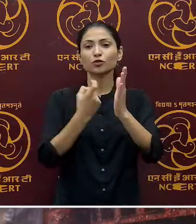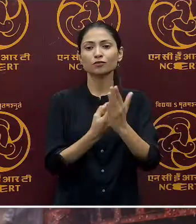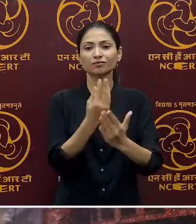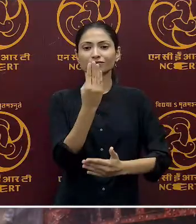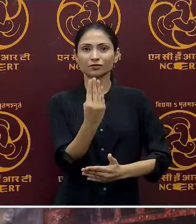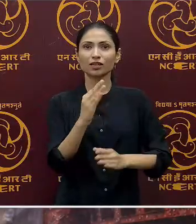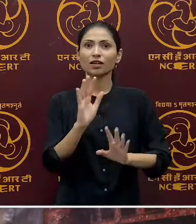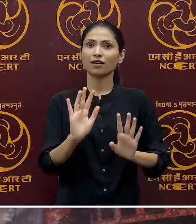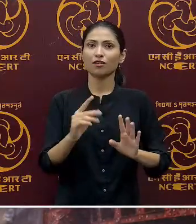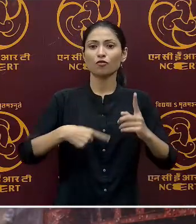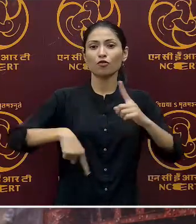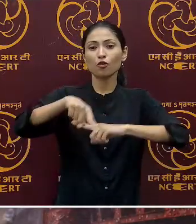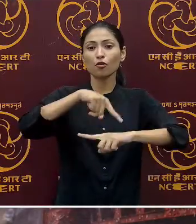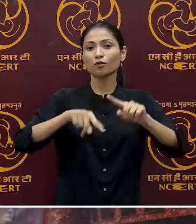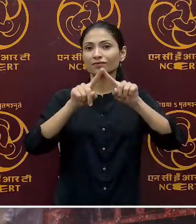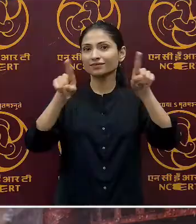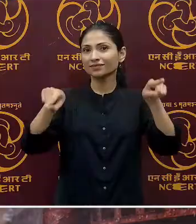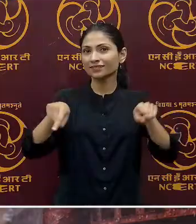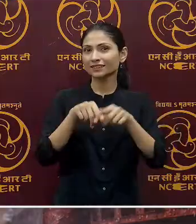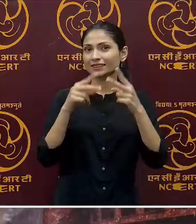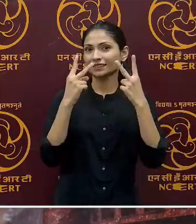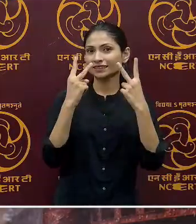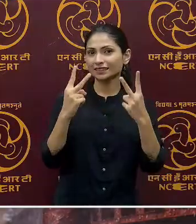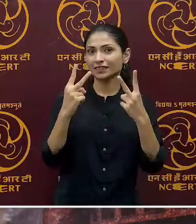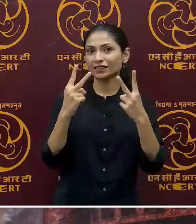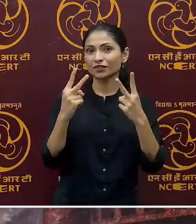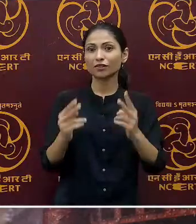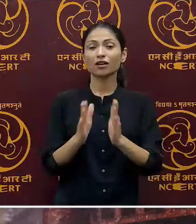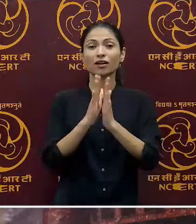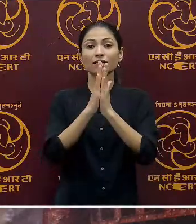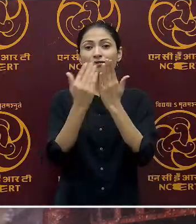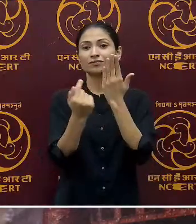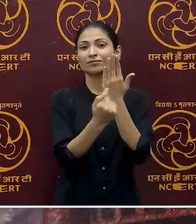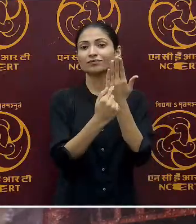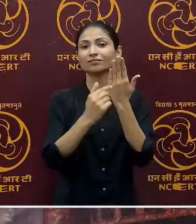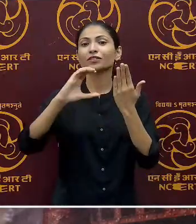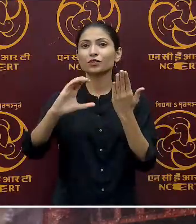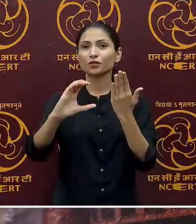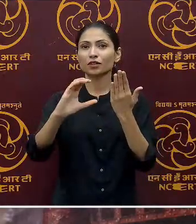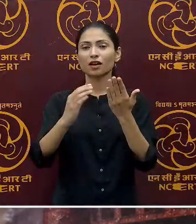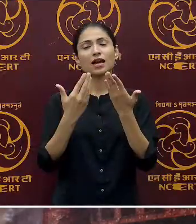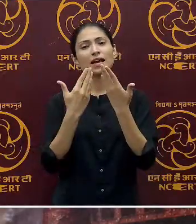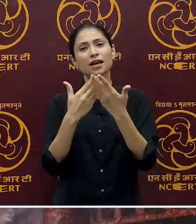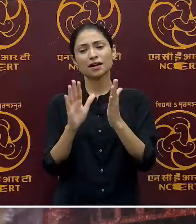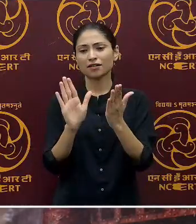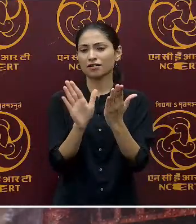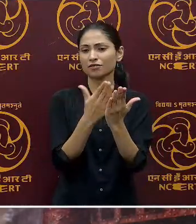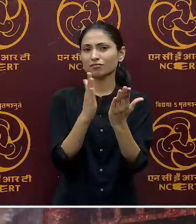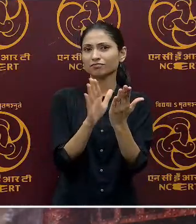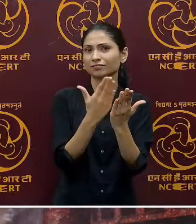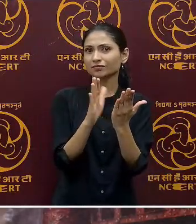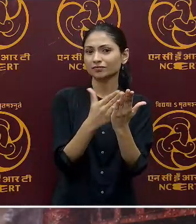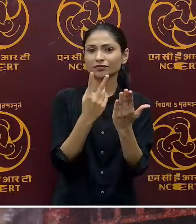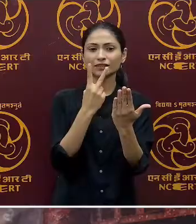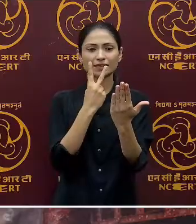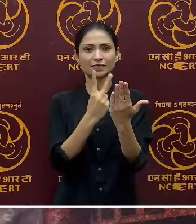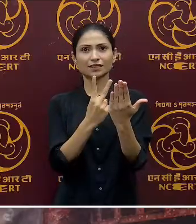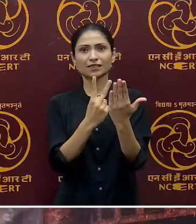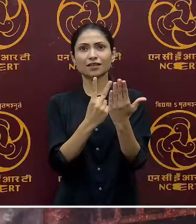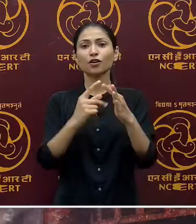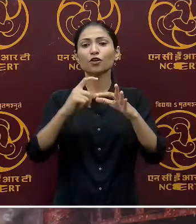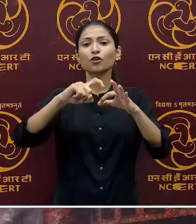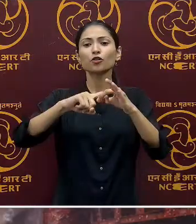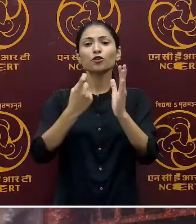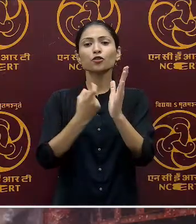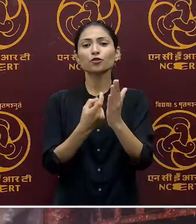grade 7 textbook Curiosity. When we can open any chapter from this textbook, there is the QR code